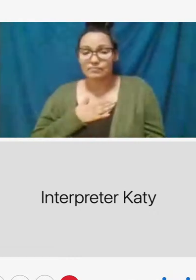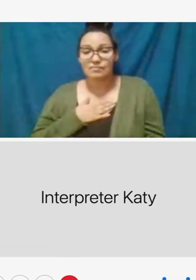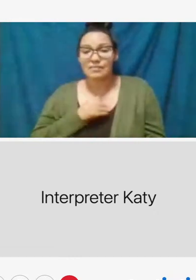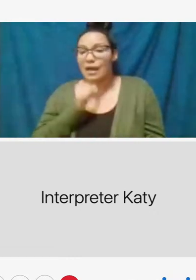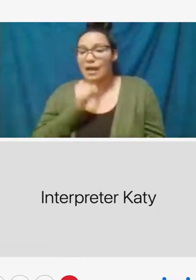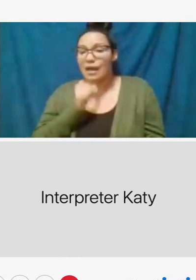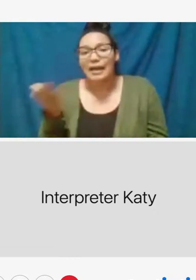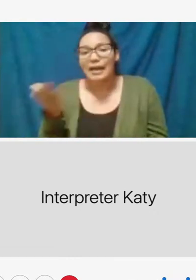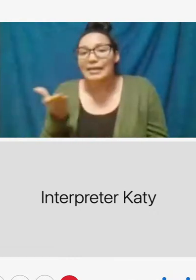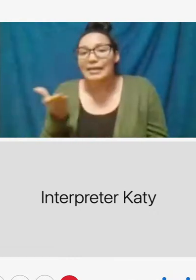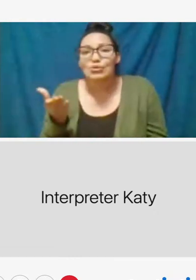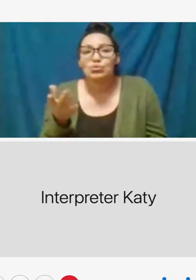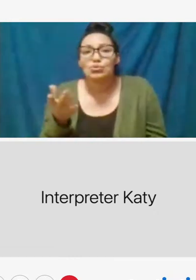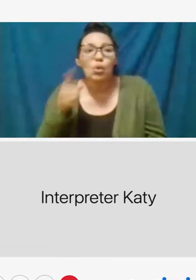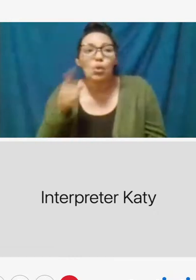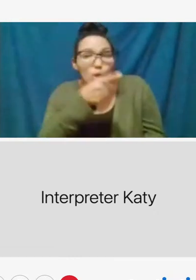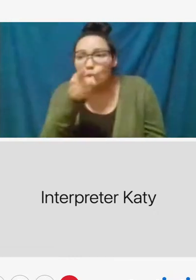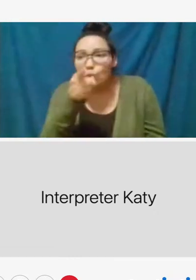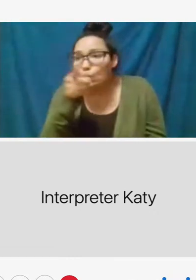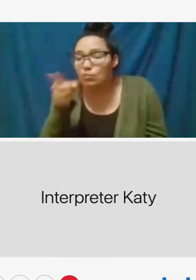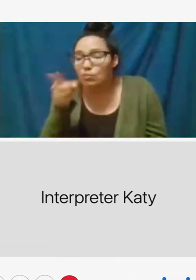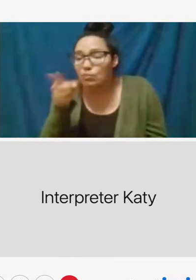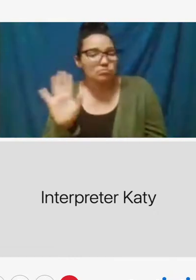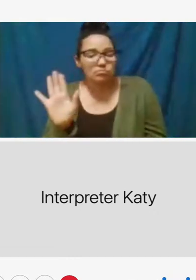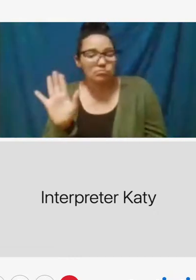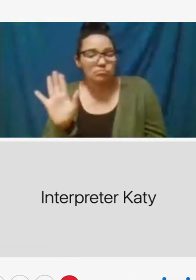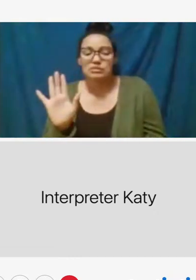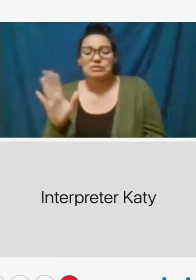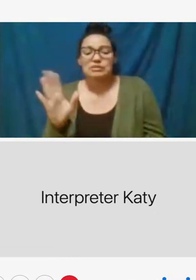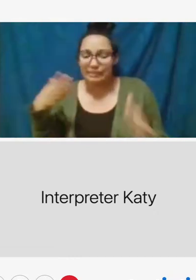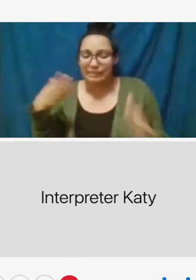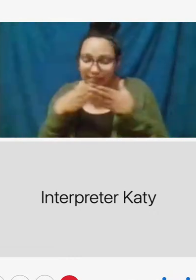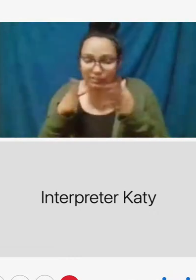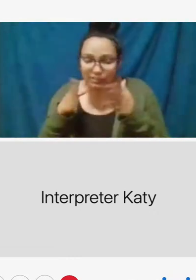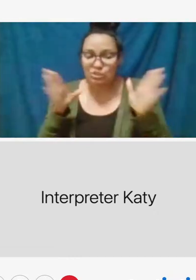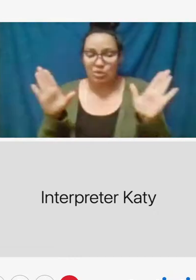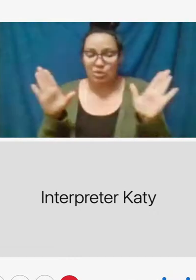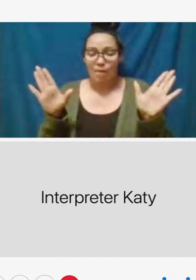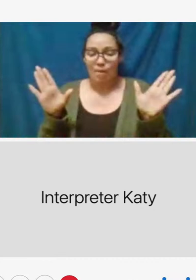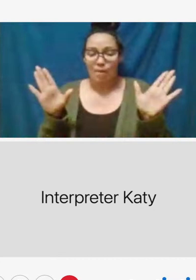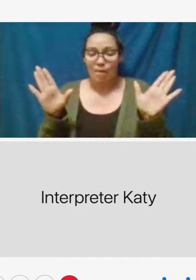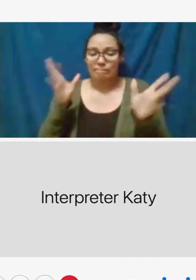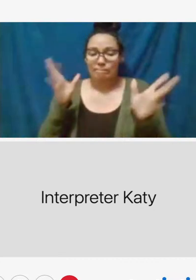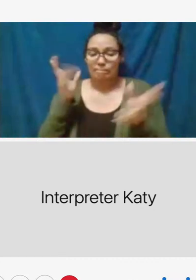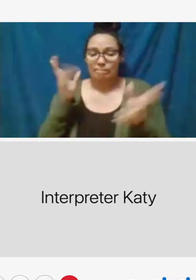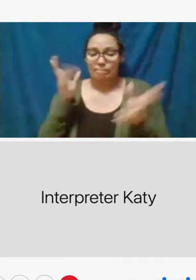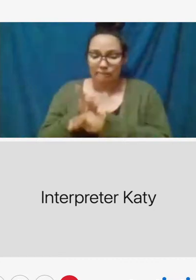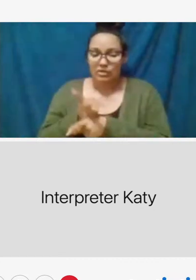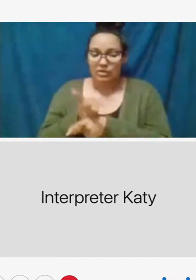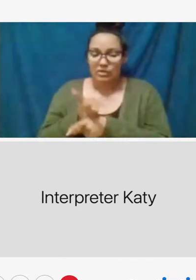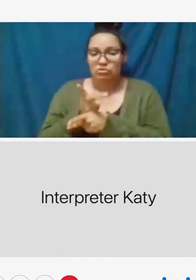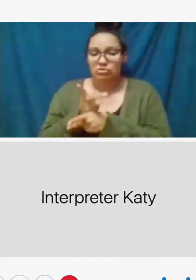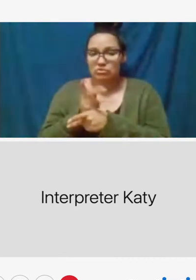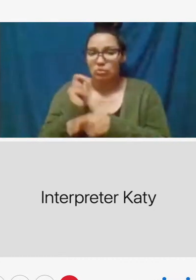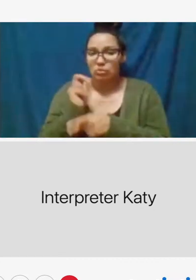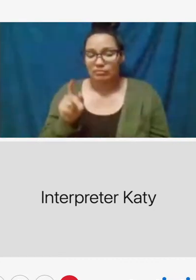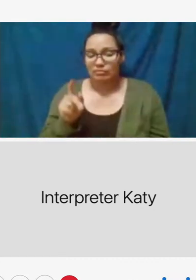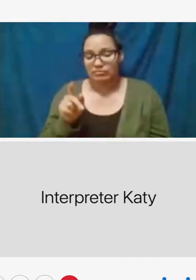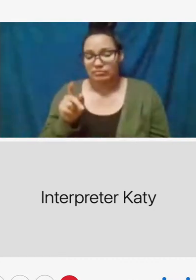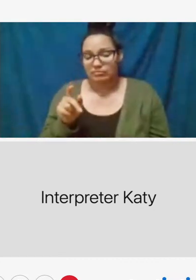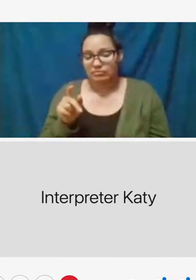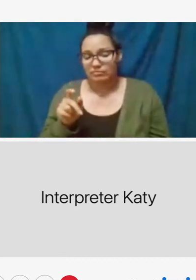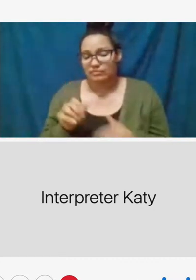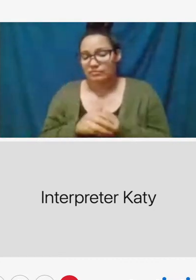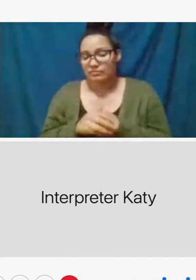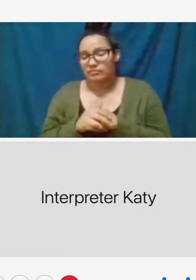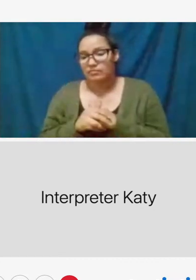or anything but I'm here to just make sure that let's be cautious let's be very cautious out there you know I care for the kids I